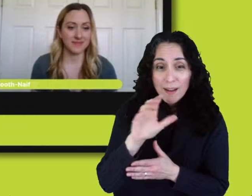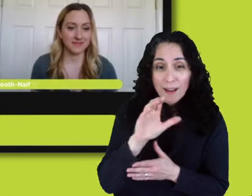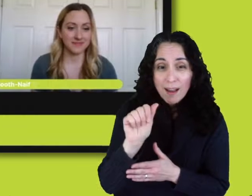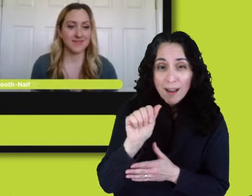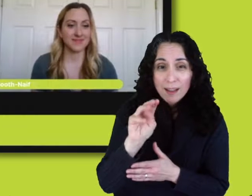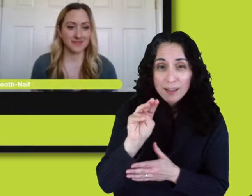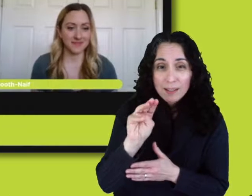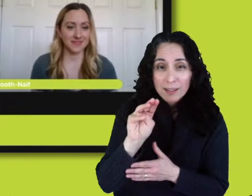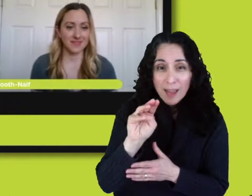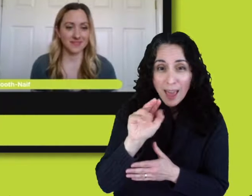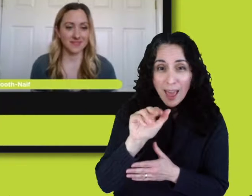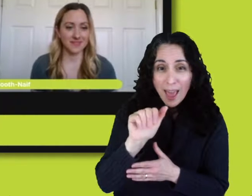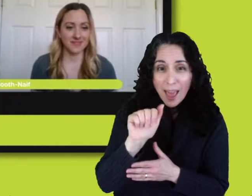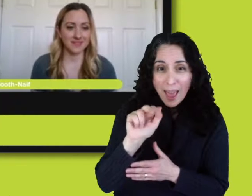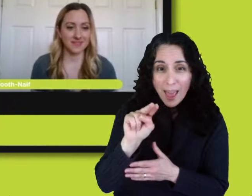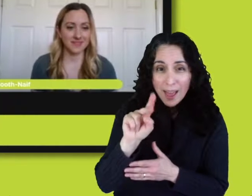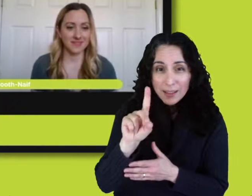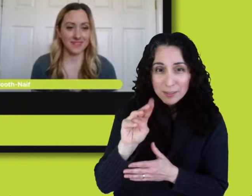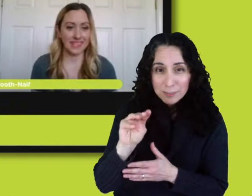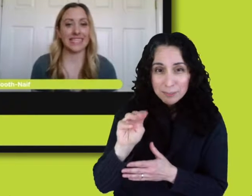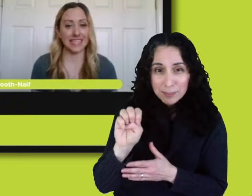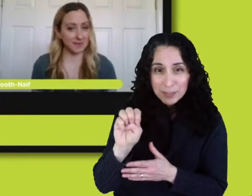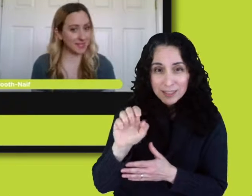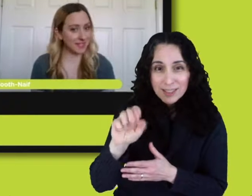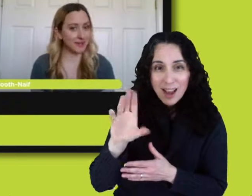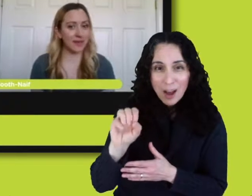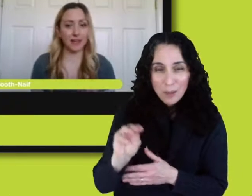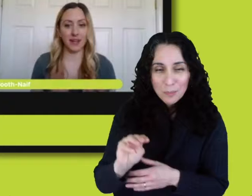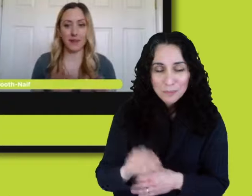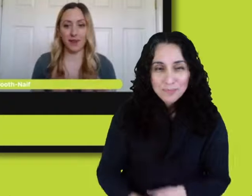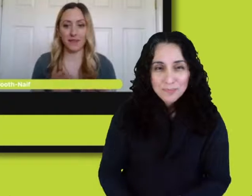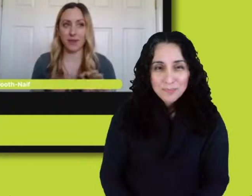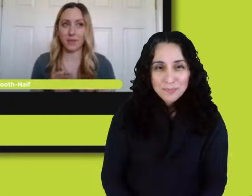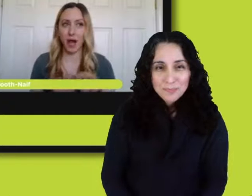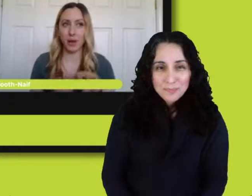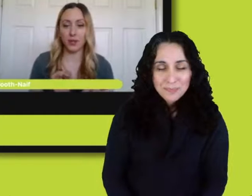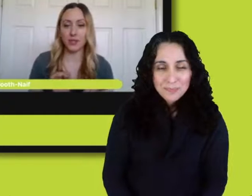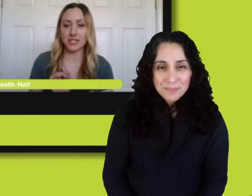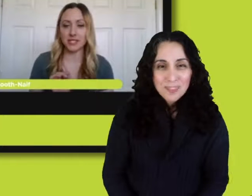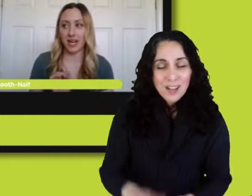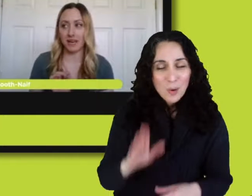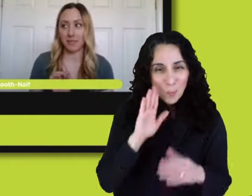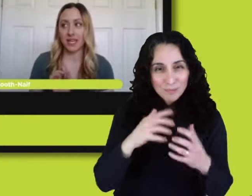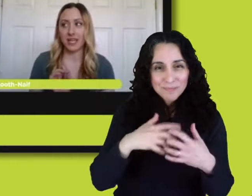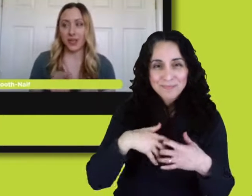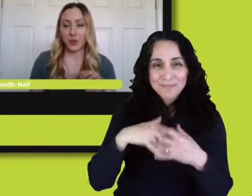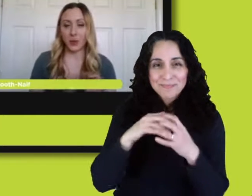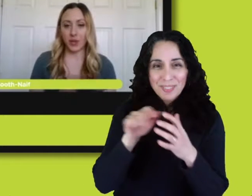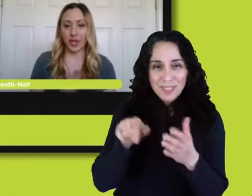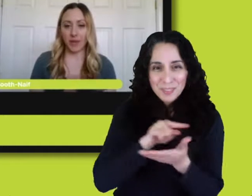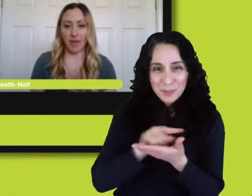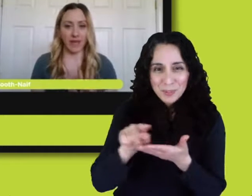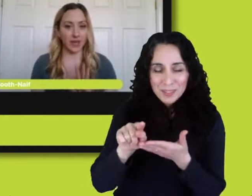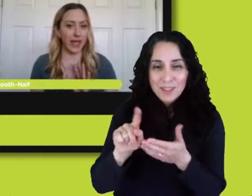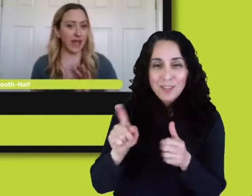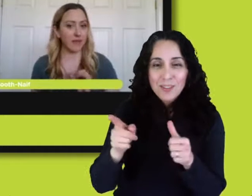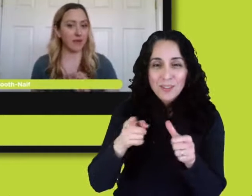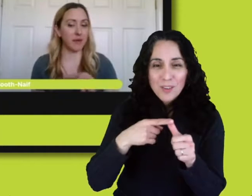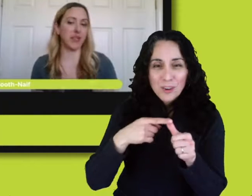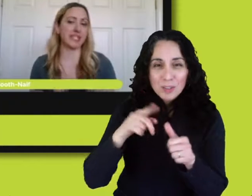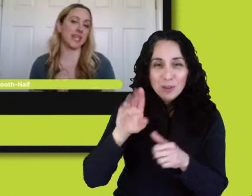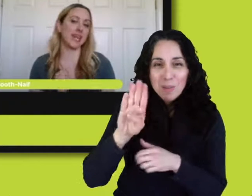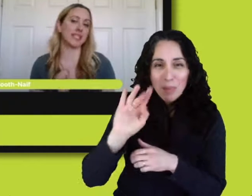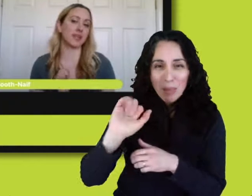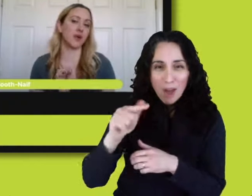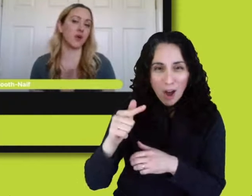briellaandme.com, which is launching this week, Caroline? Yeah, this week I'm getting my first blog post written. I got